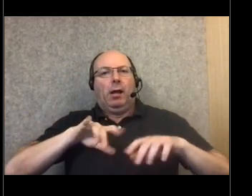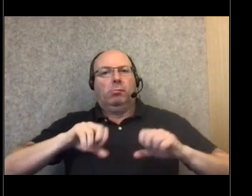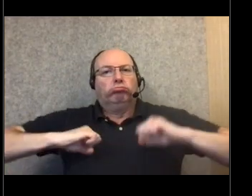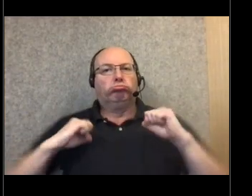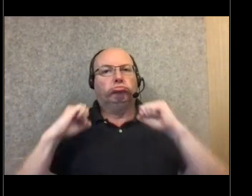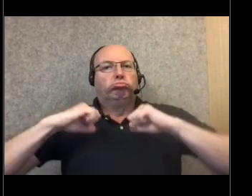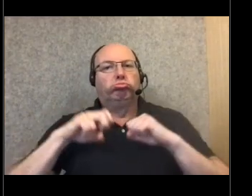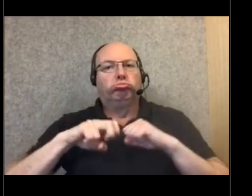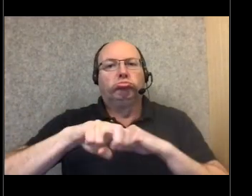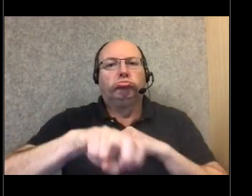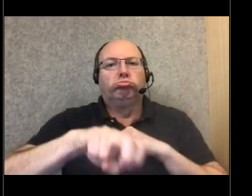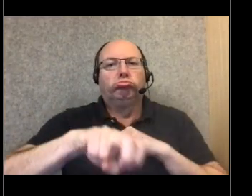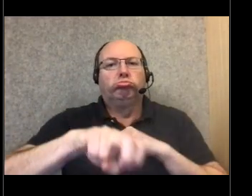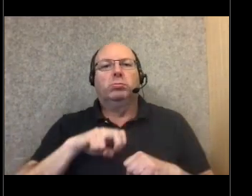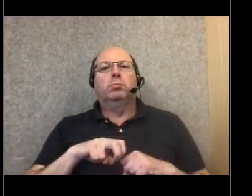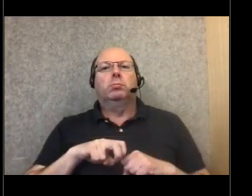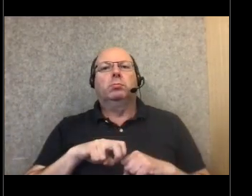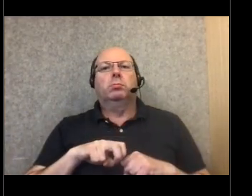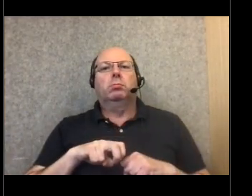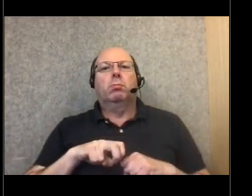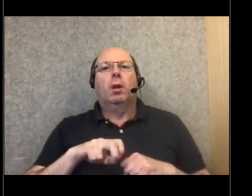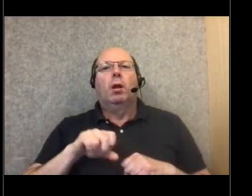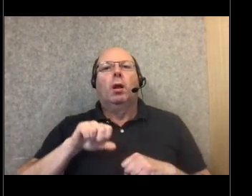low force to open the door,